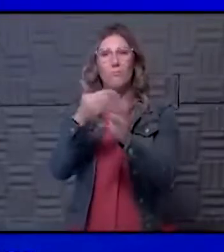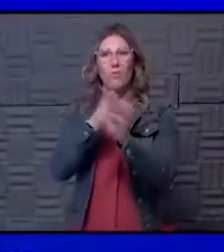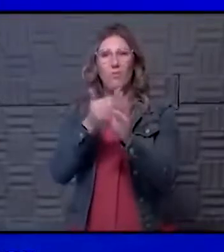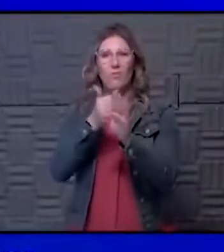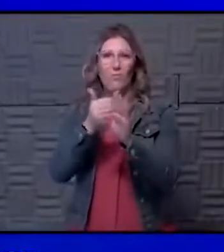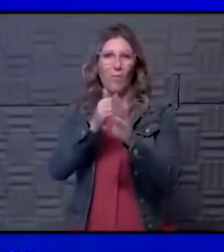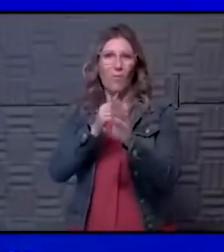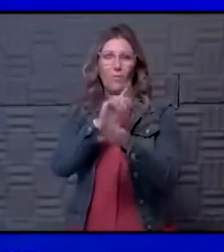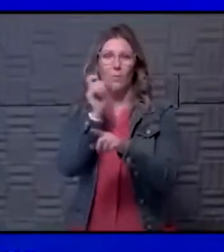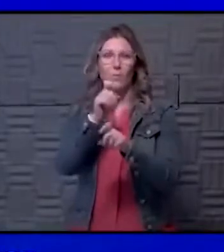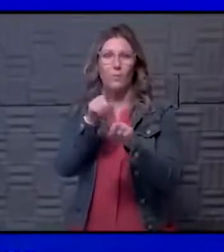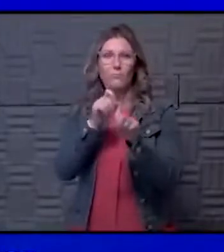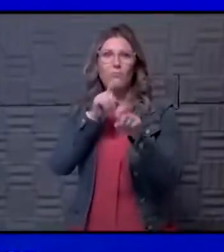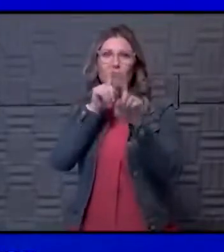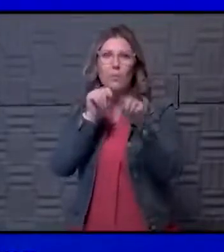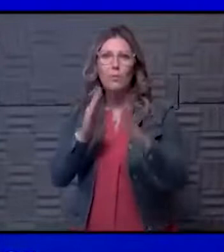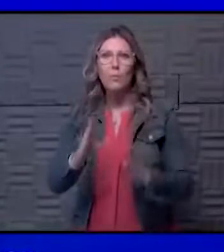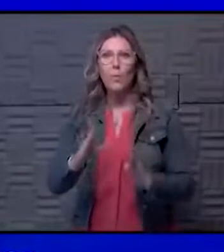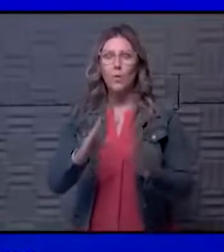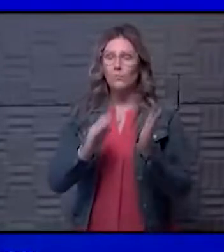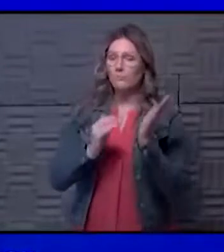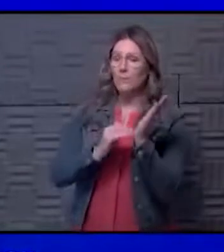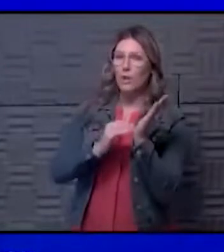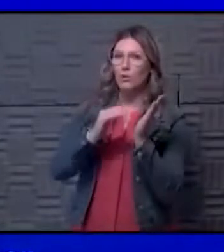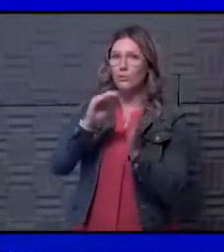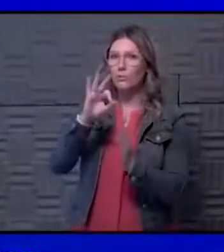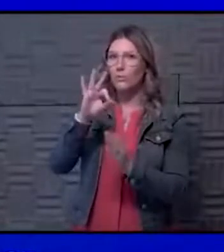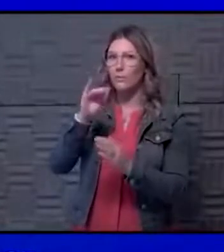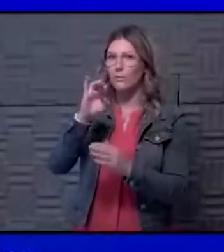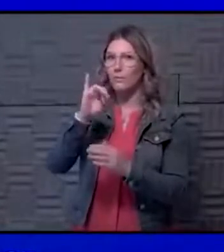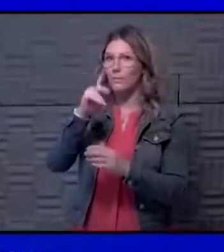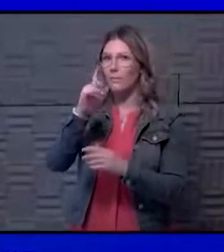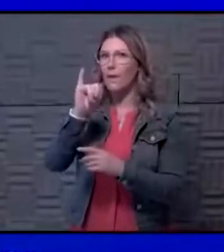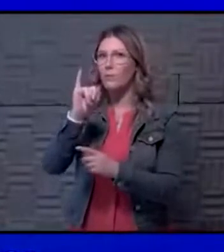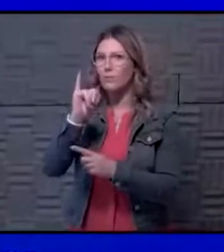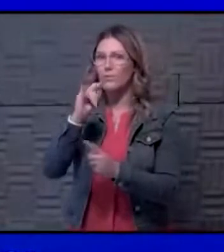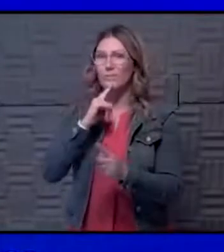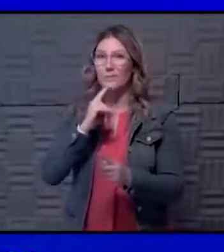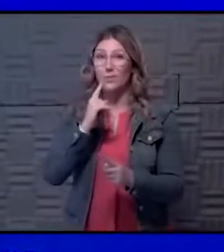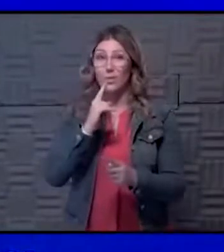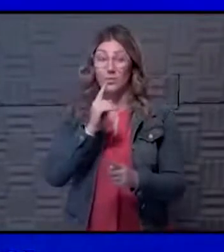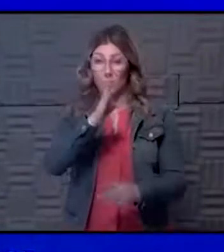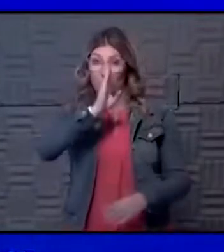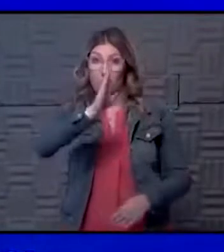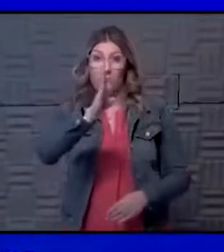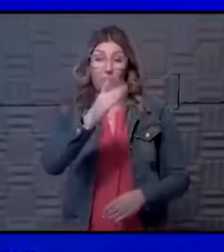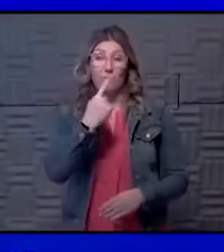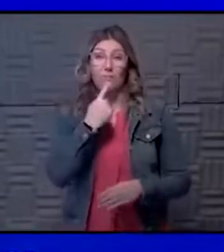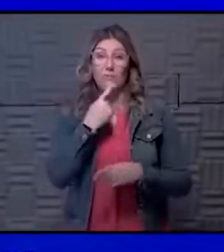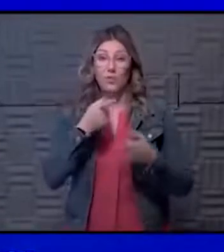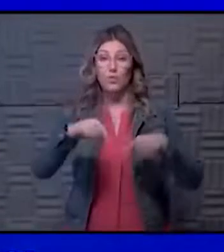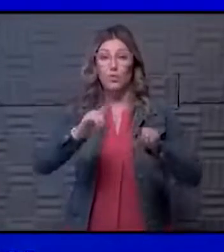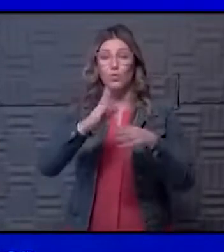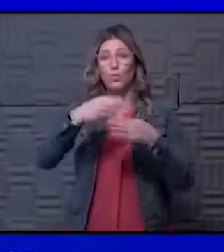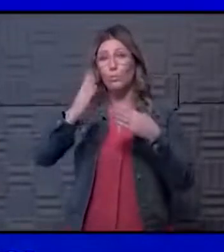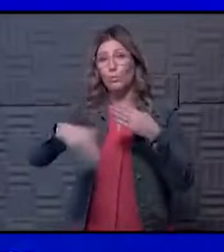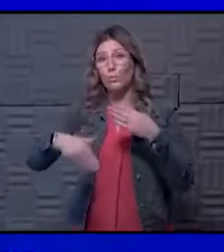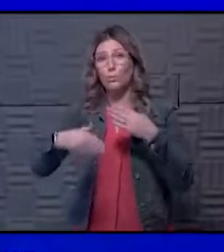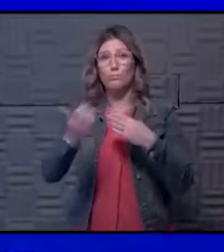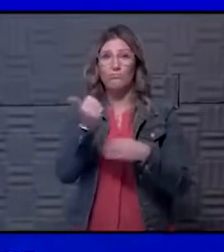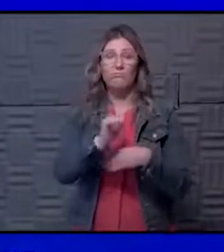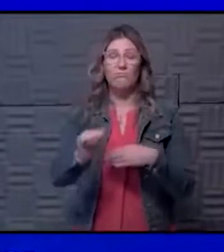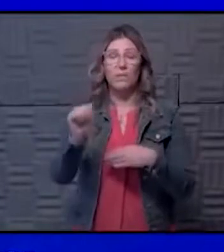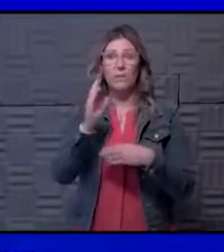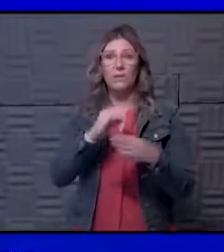reporters is that Dr. Fauci hinted pretty, maybe even almost just outright said over the weekend that barring any strange new